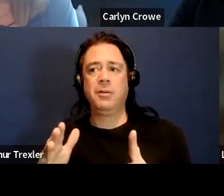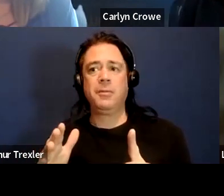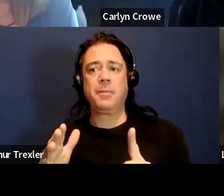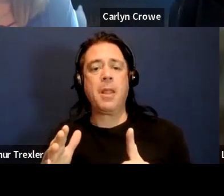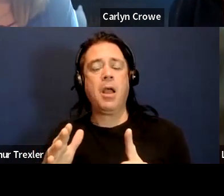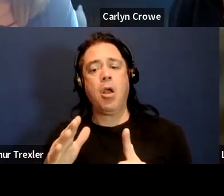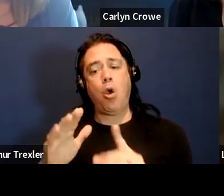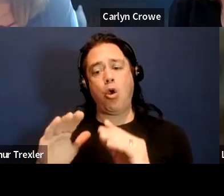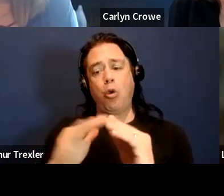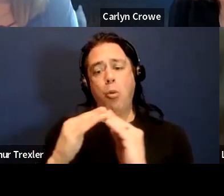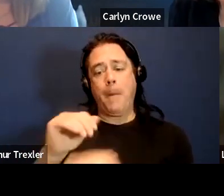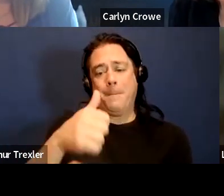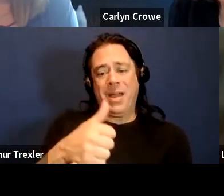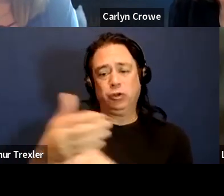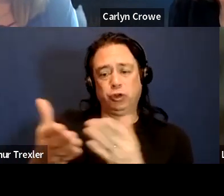community-based services and